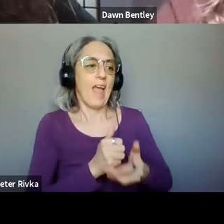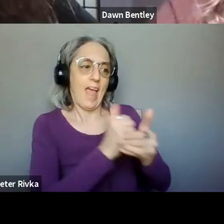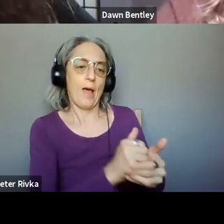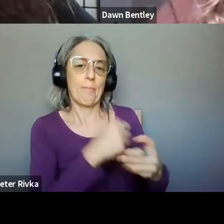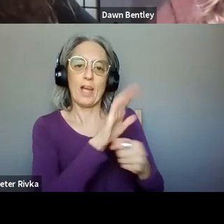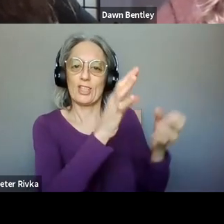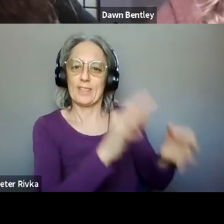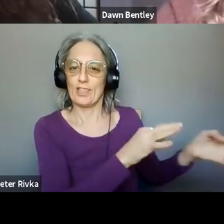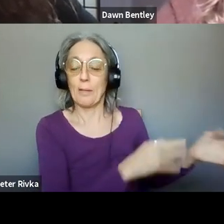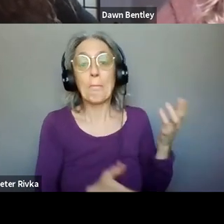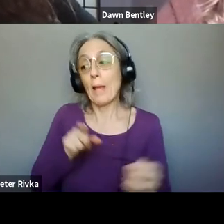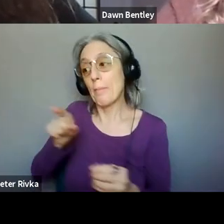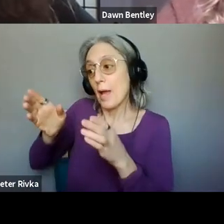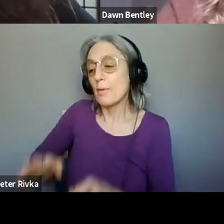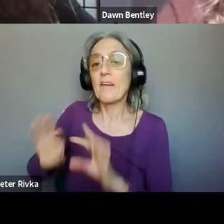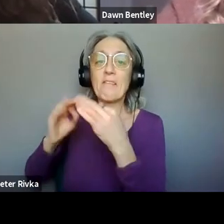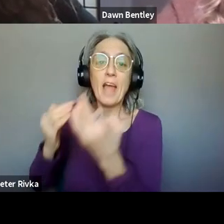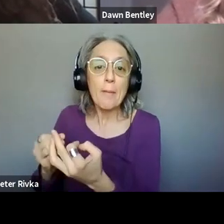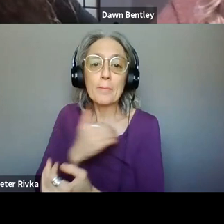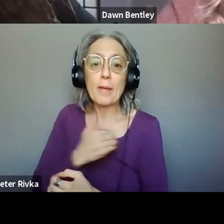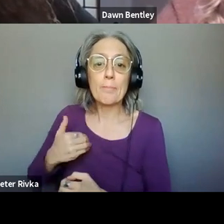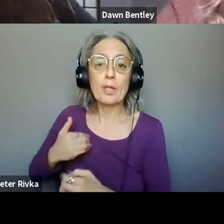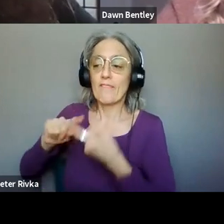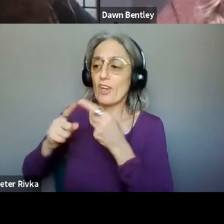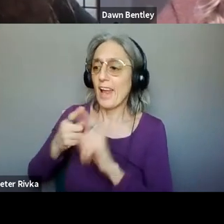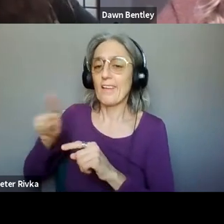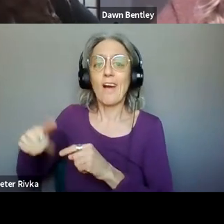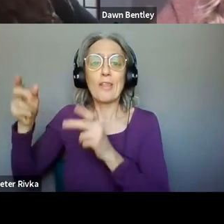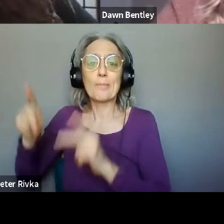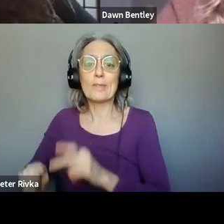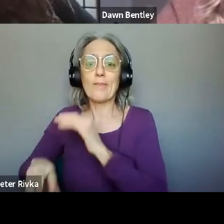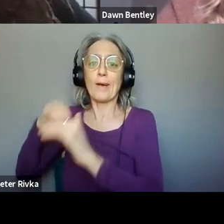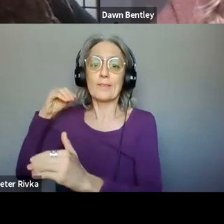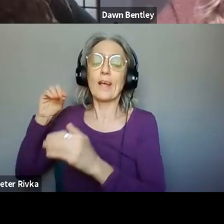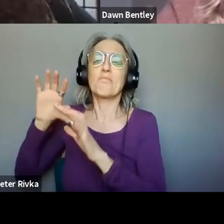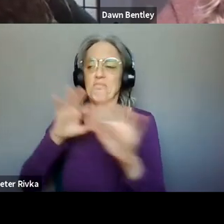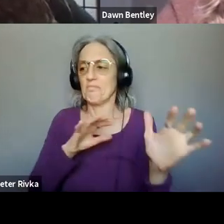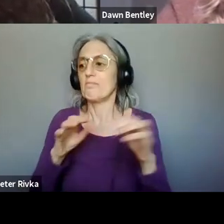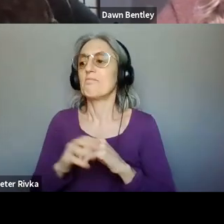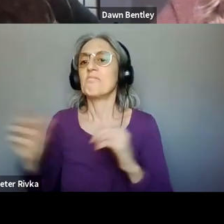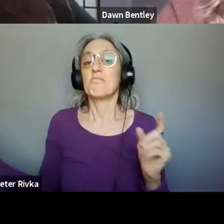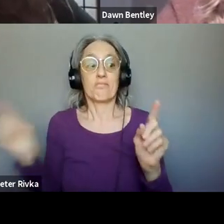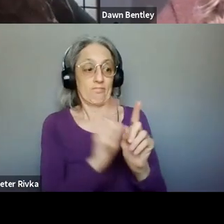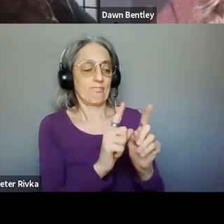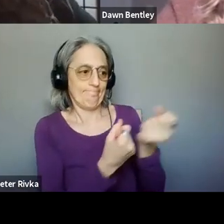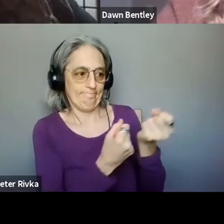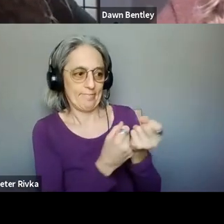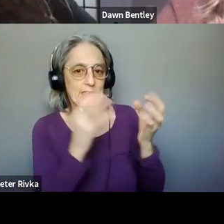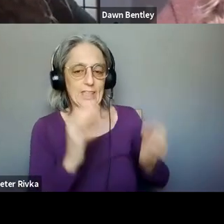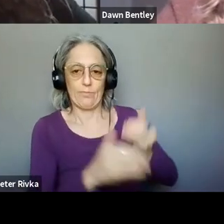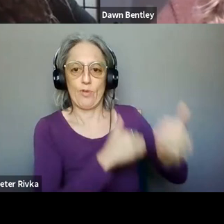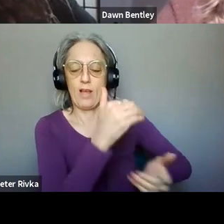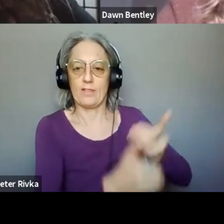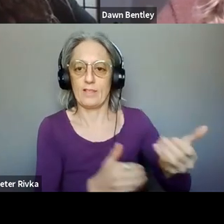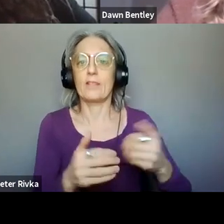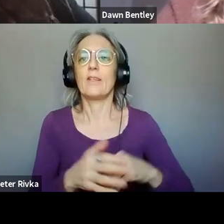family, it can be a friend, it can be a third party. There are a lot of different options, and not all guardianship looks the same, but it is a court process, and it's something